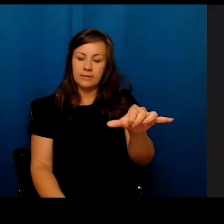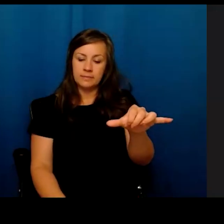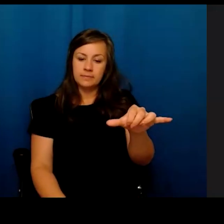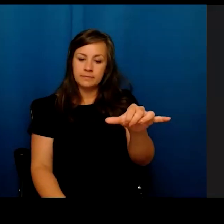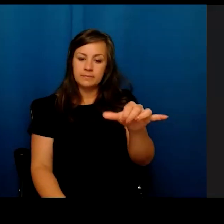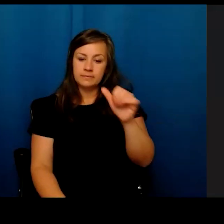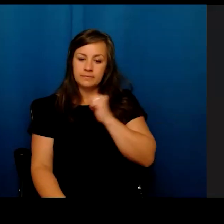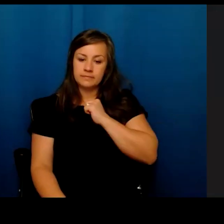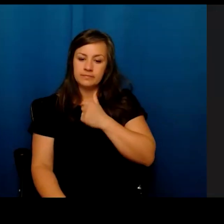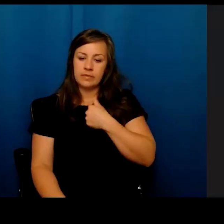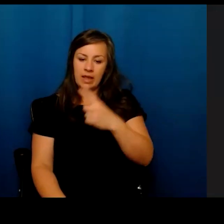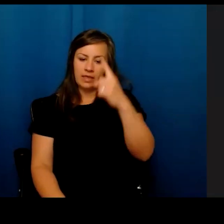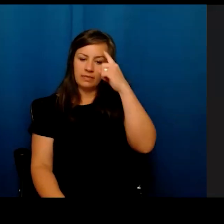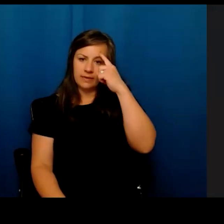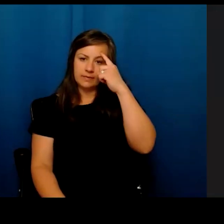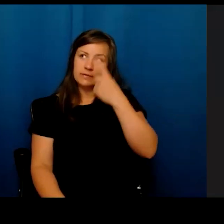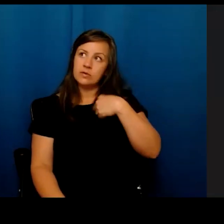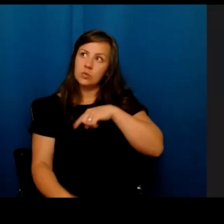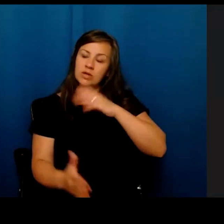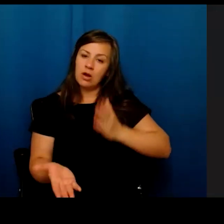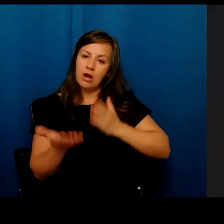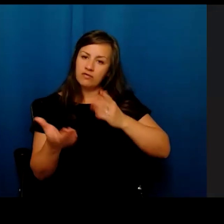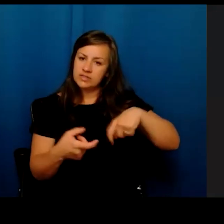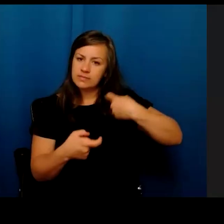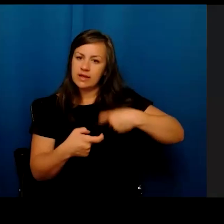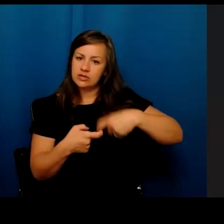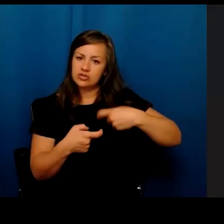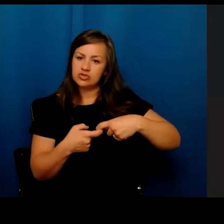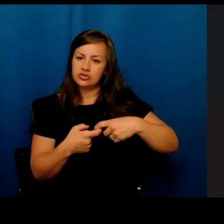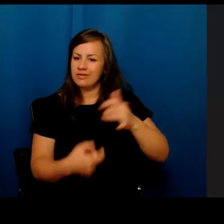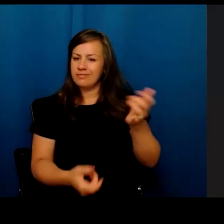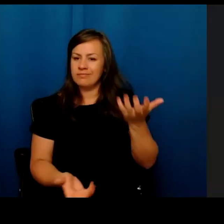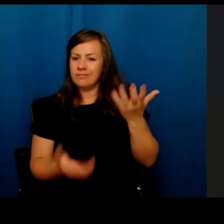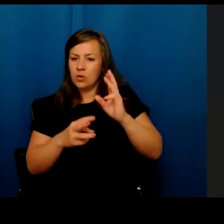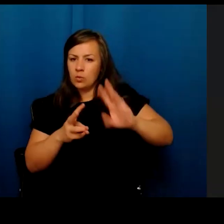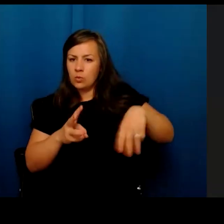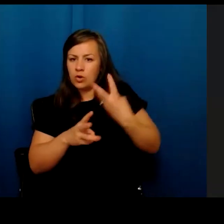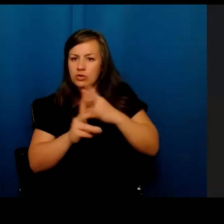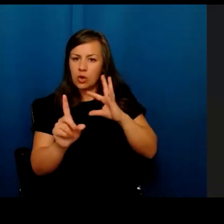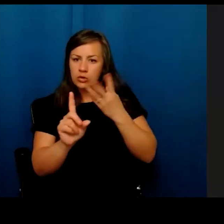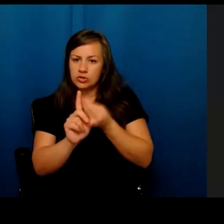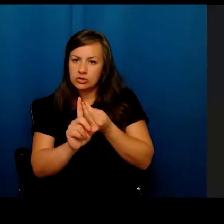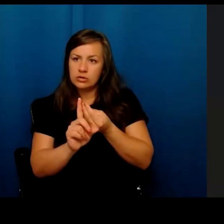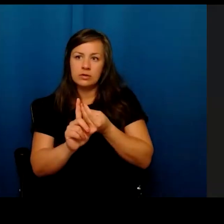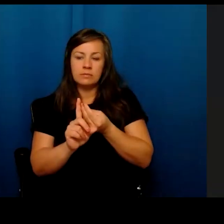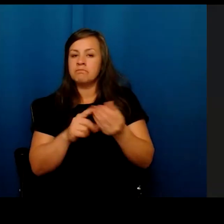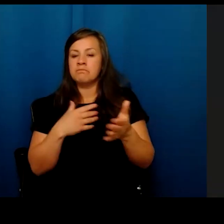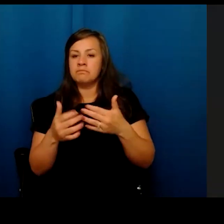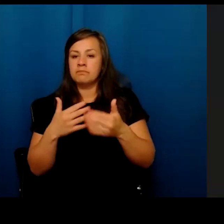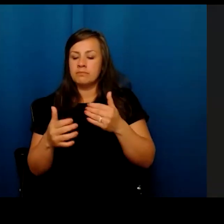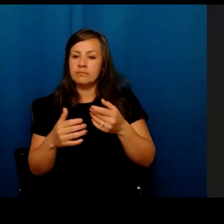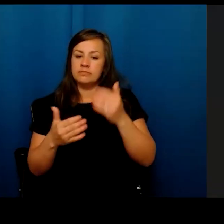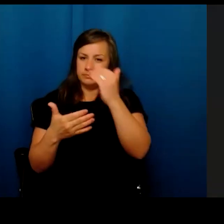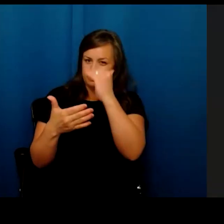And I think we have, because we offer Spanish, it's wherever the Spanish is, it may be like world culture, but they just all apply there. We just don't